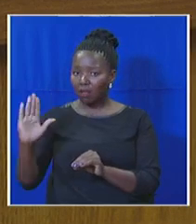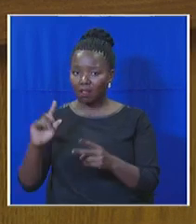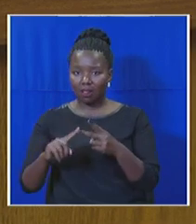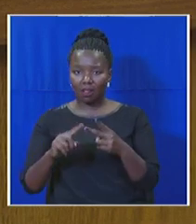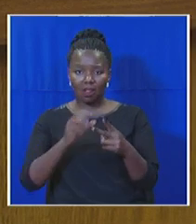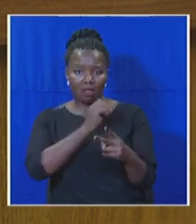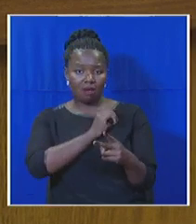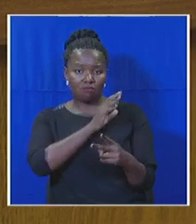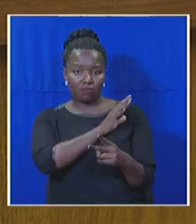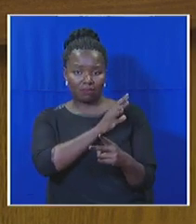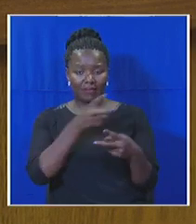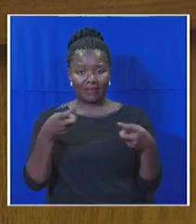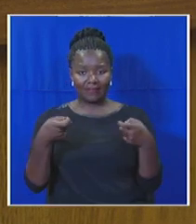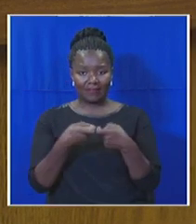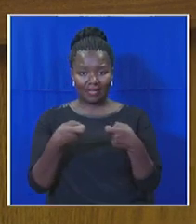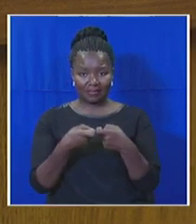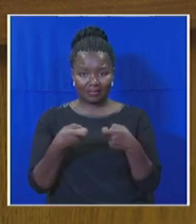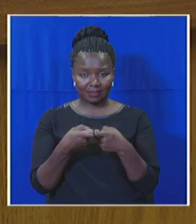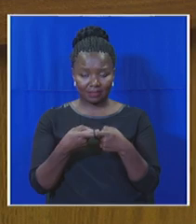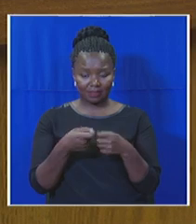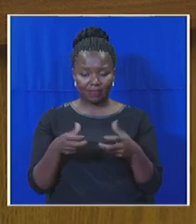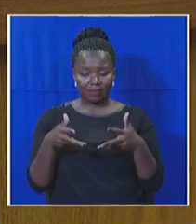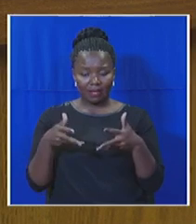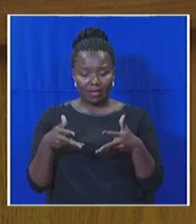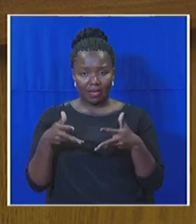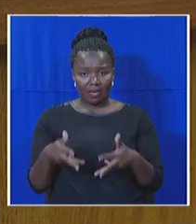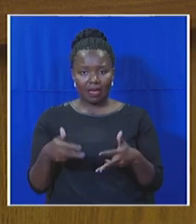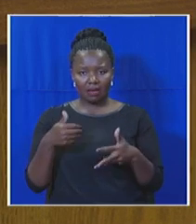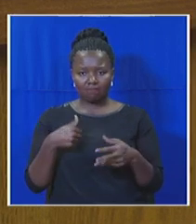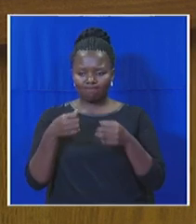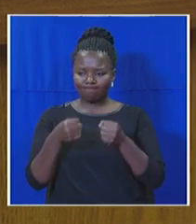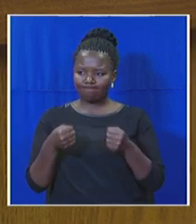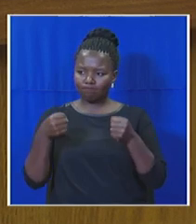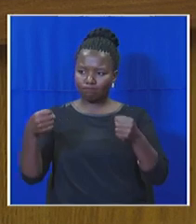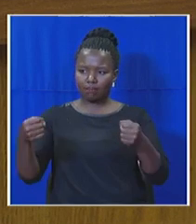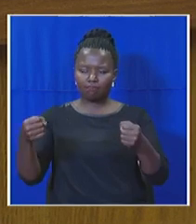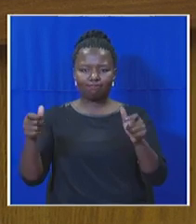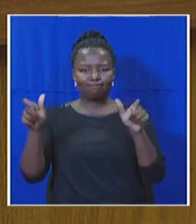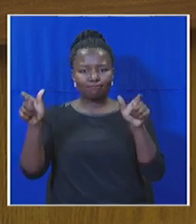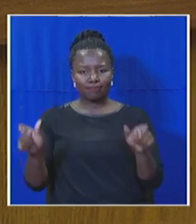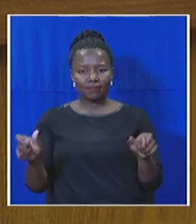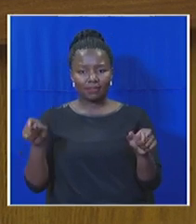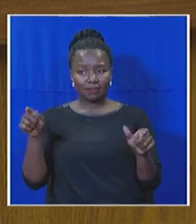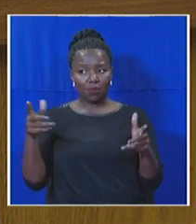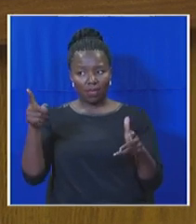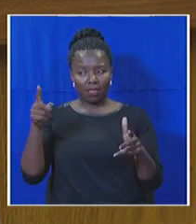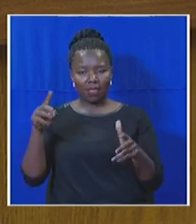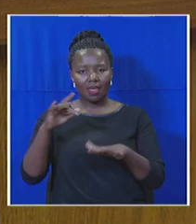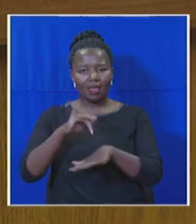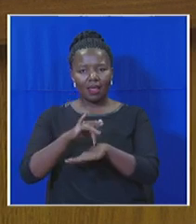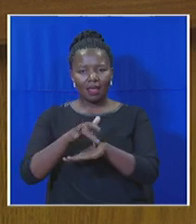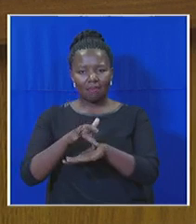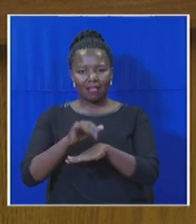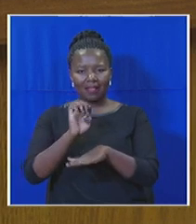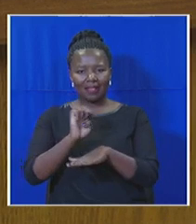Palestinian-Israeli conflict, I appointed 2 special envoys to the Middle East peace